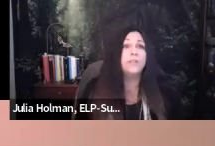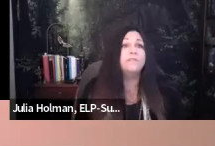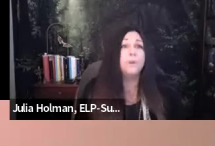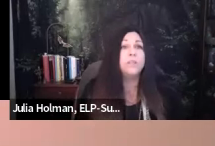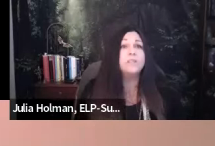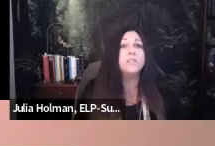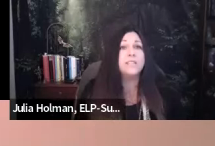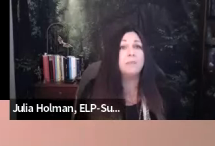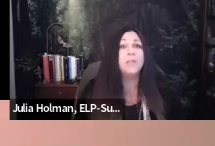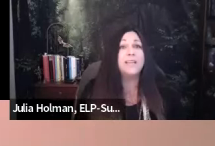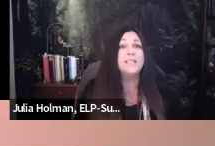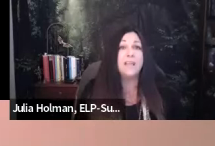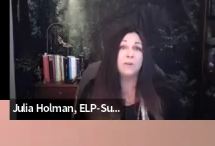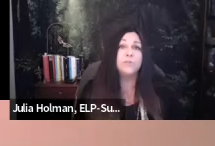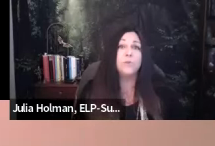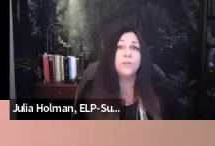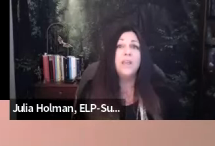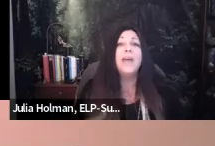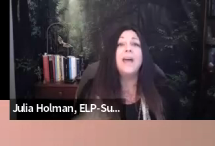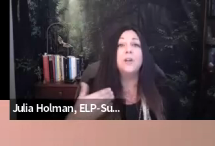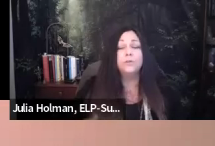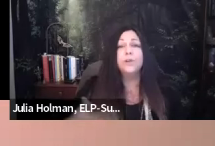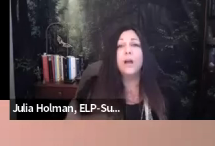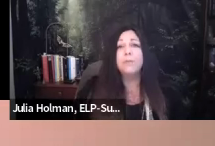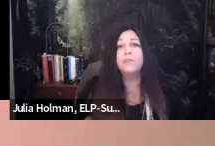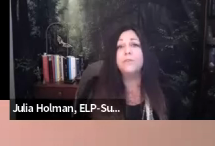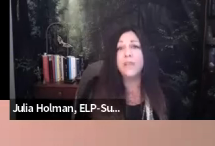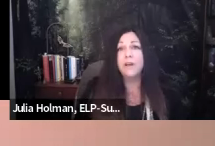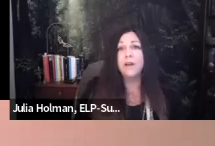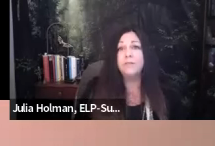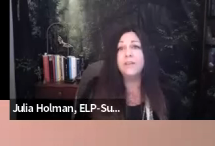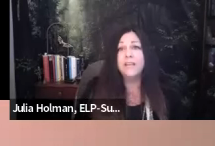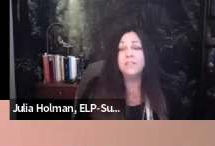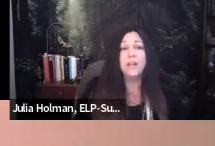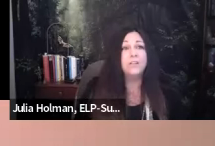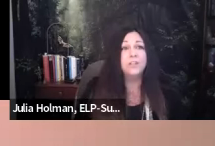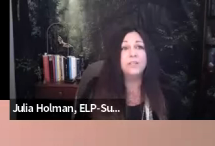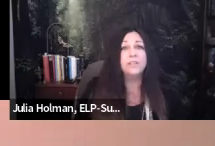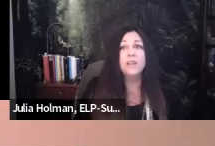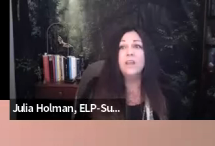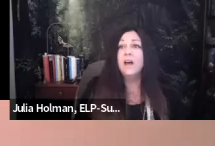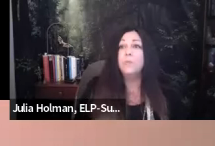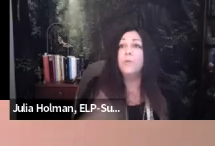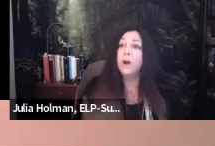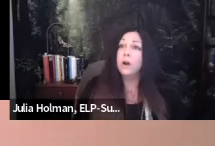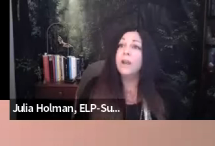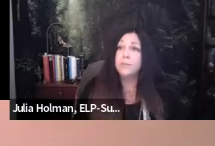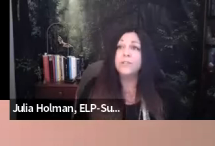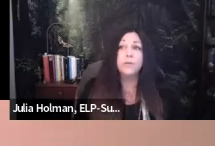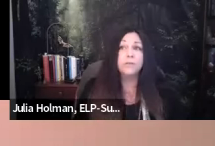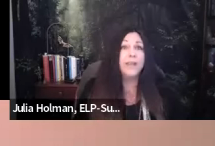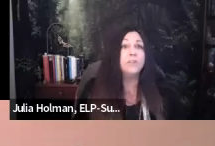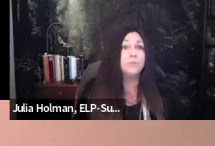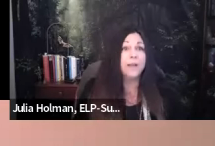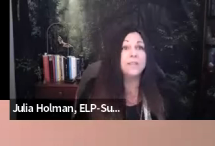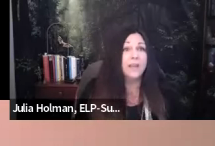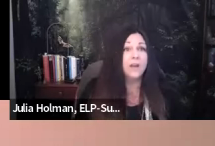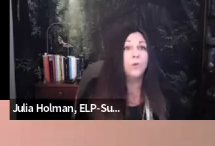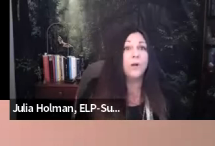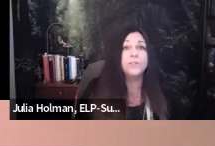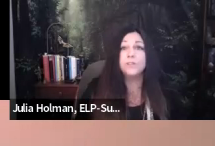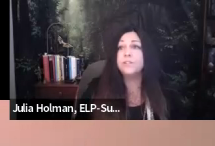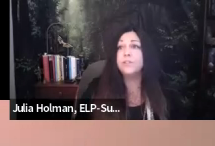plan really focused on stabilizing the household and overcoming those everyday challenges. We are able to provide